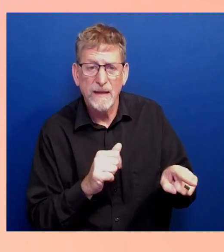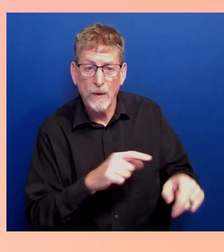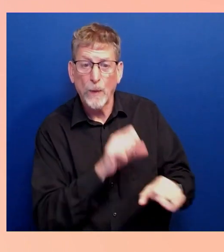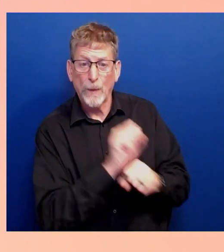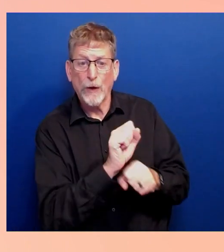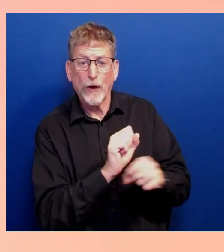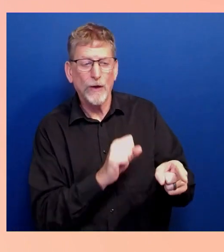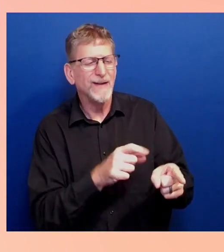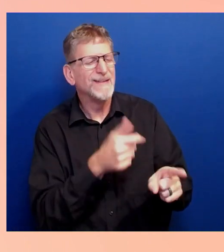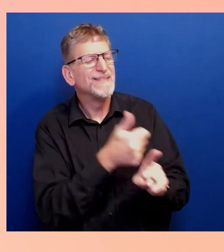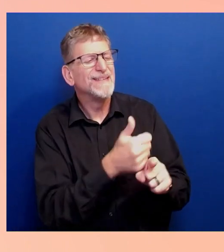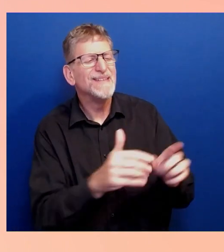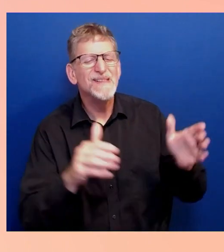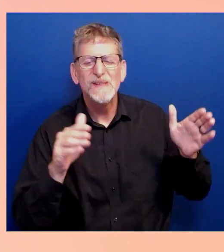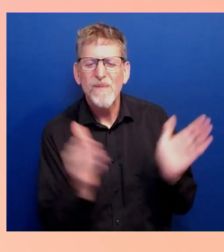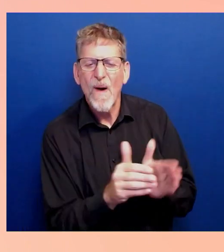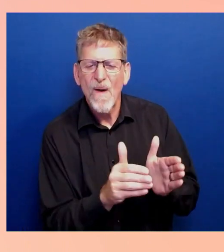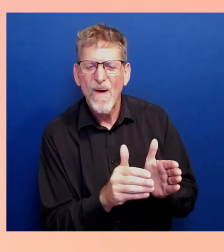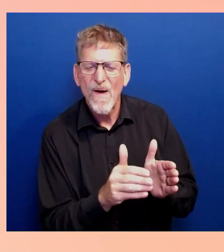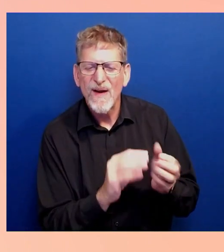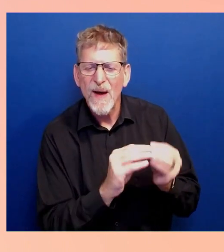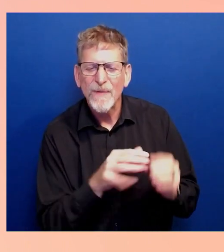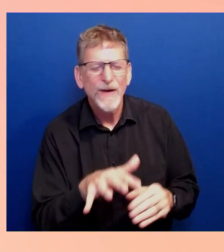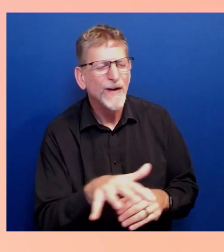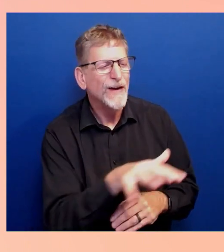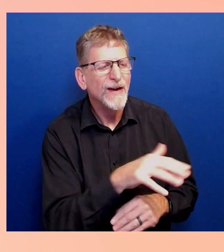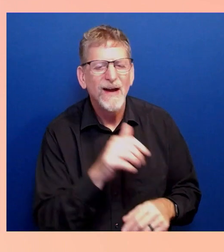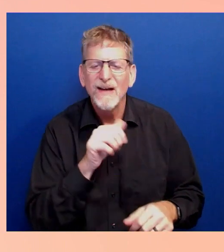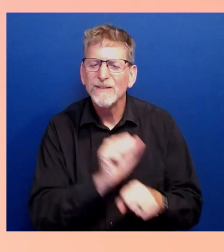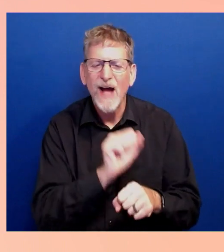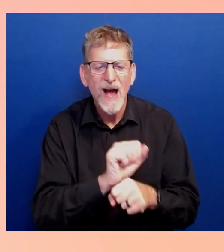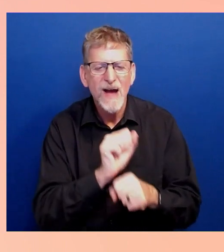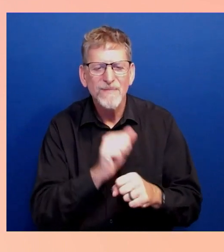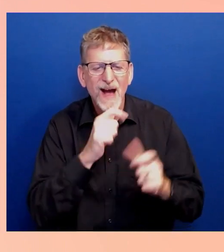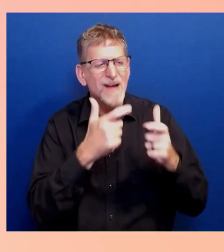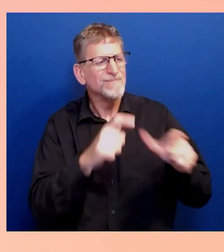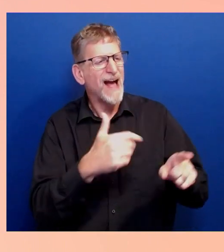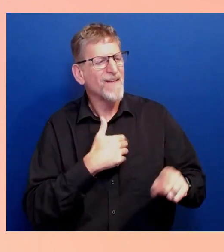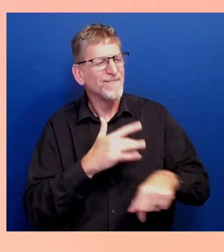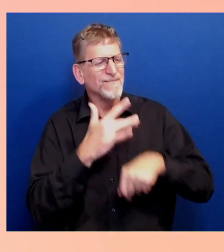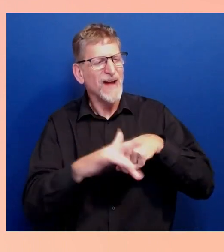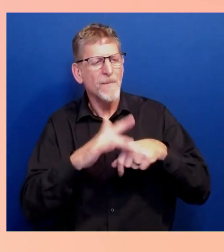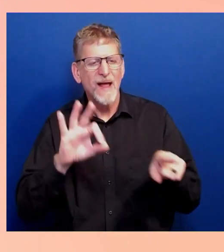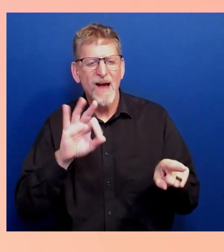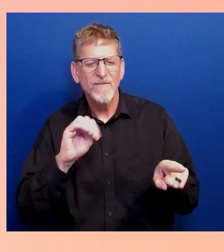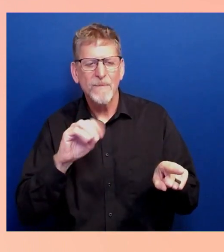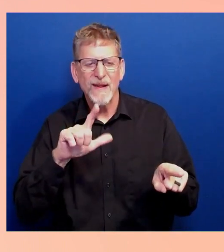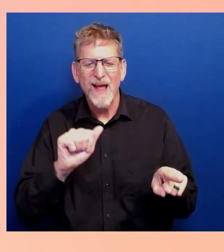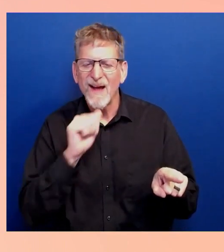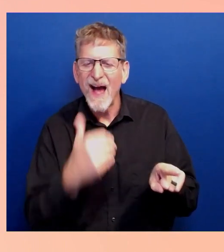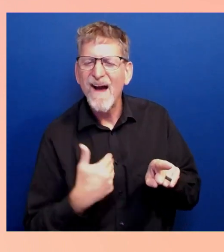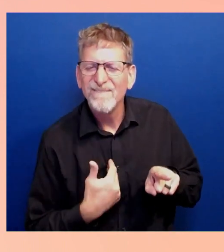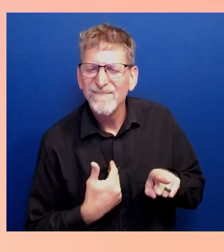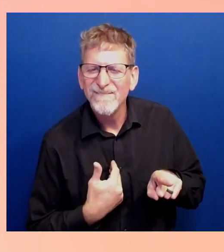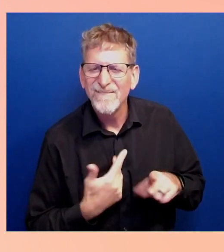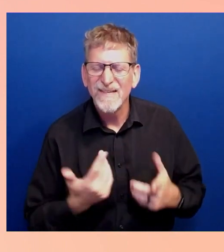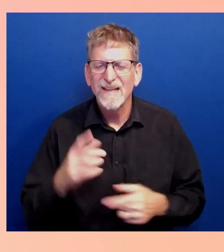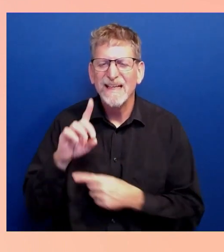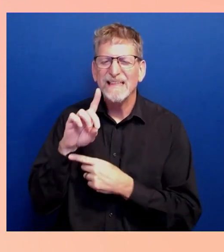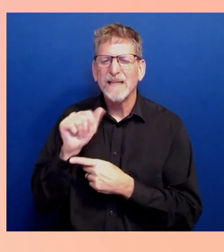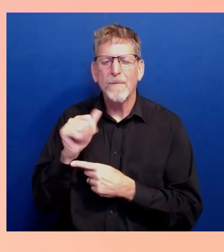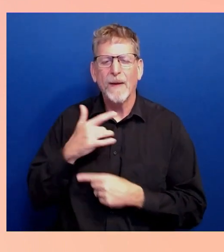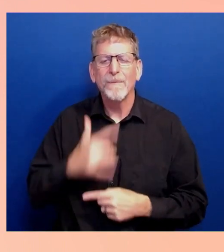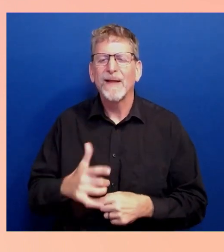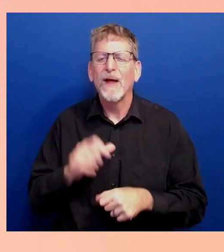not work in jobs where FMLA is available to them, because we are more likely to work part-time or for smaller companies